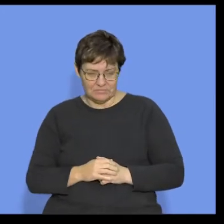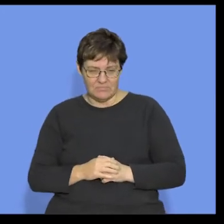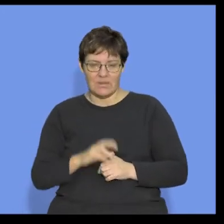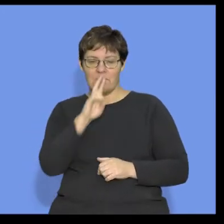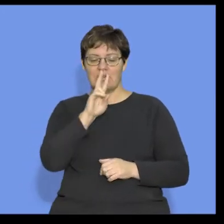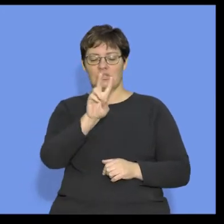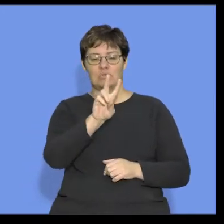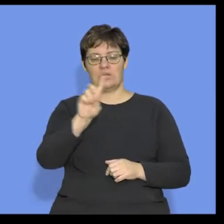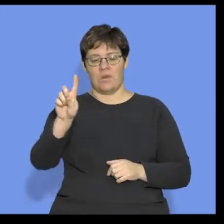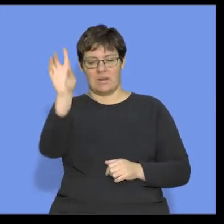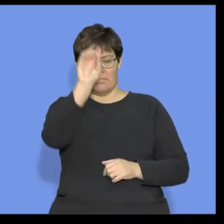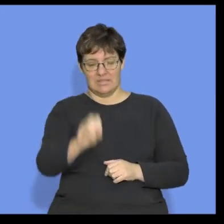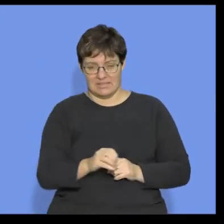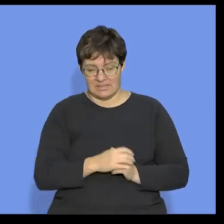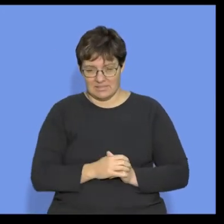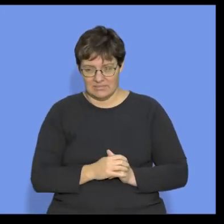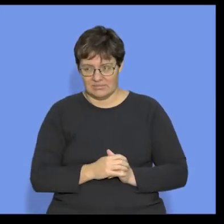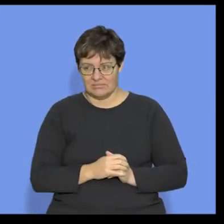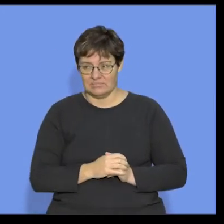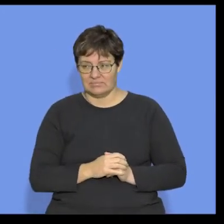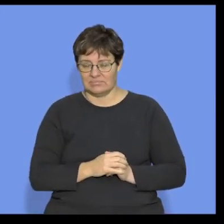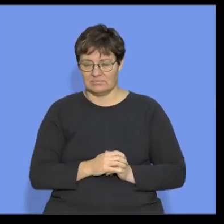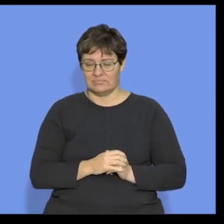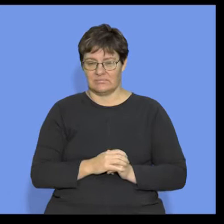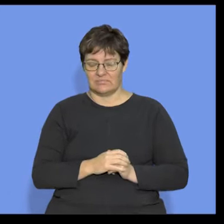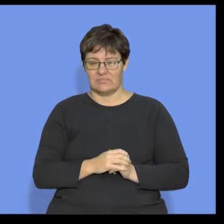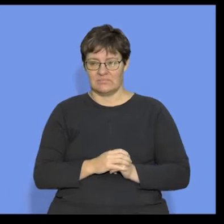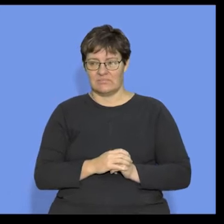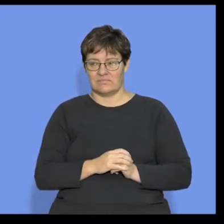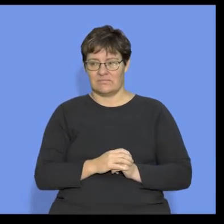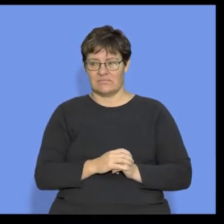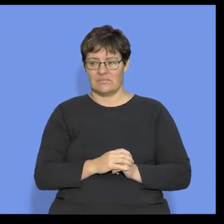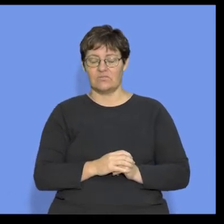What will that give us? 3 out of 10, agreed?